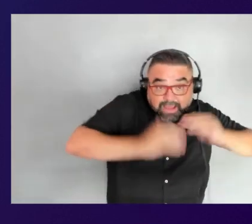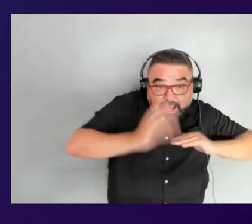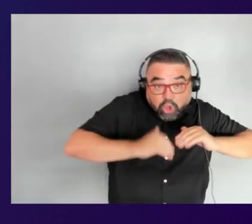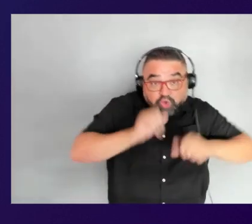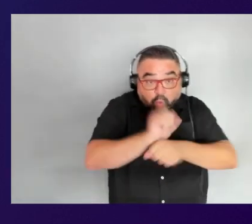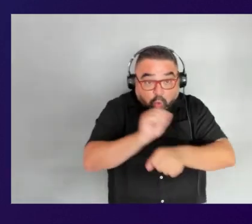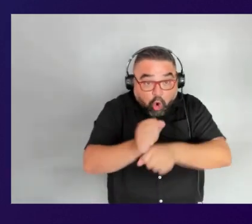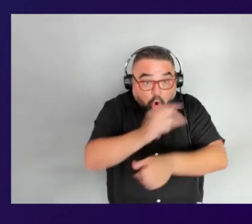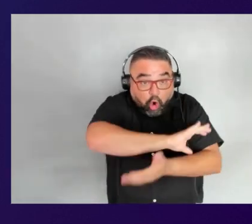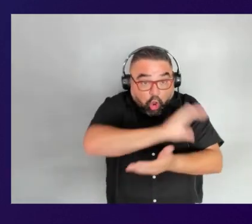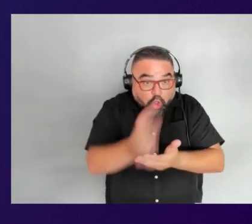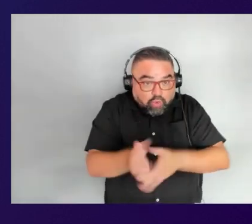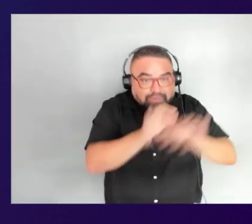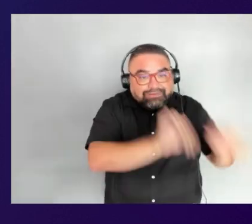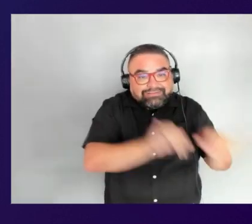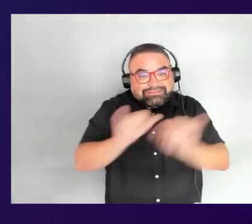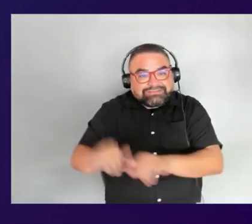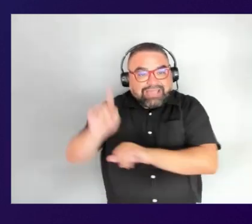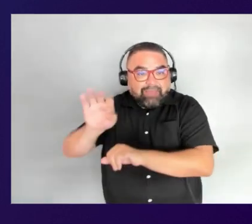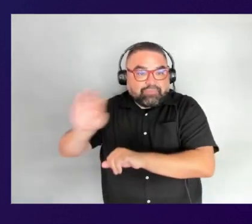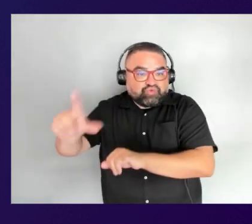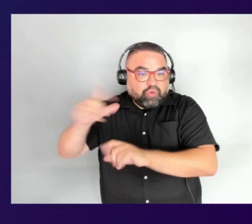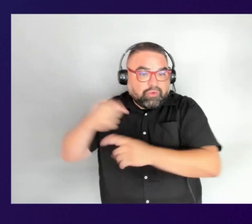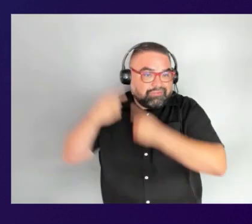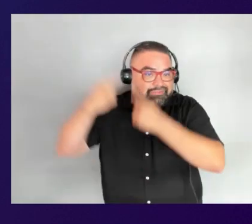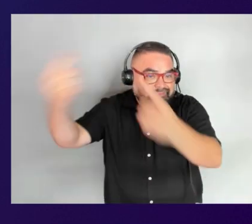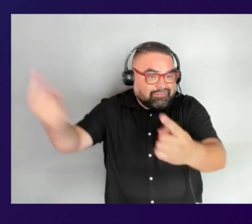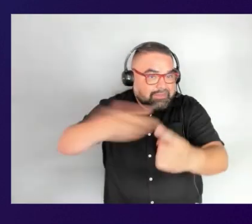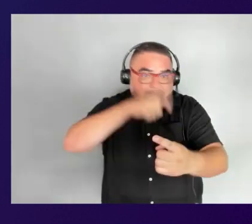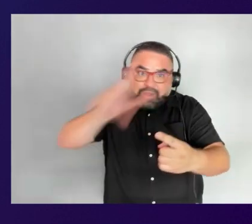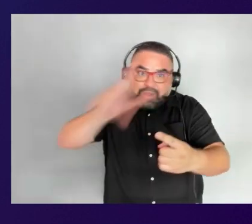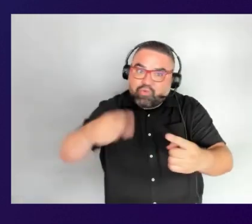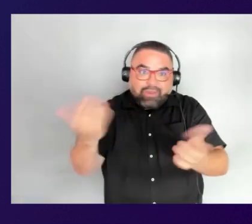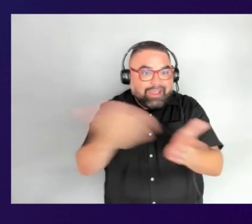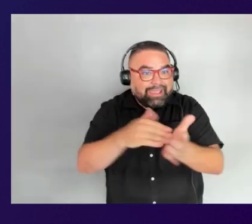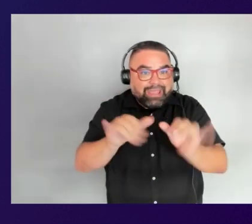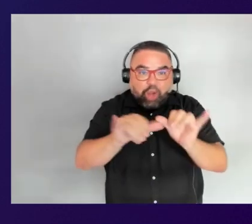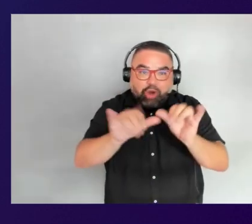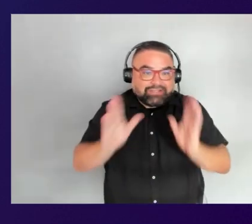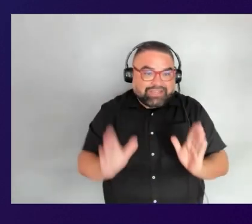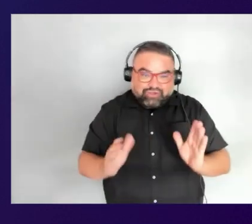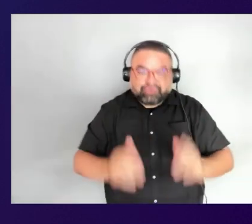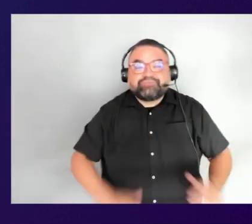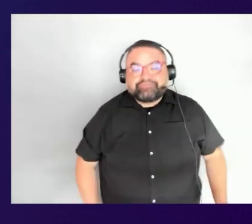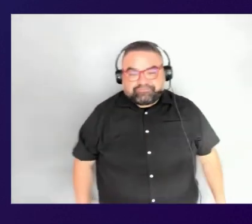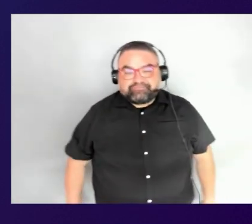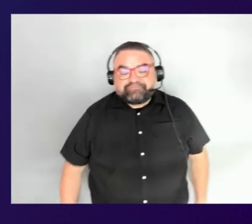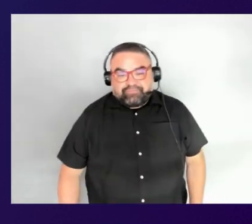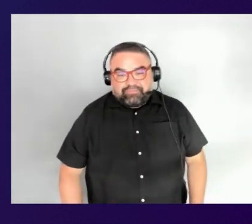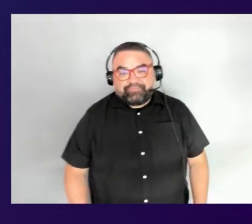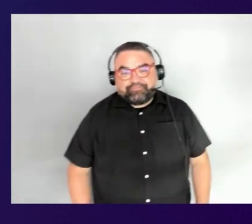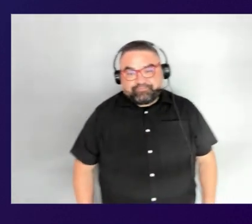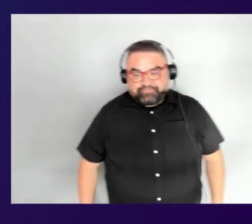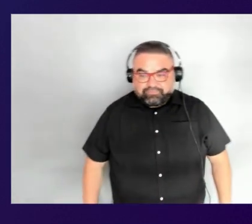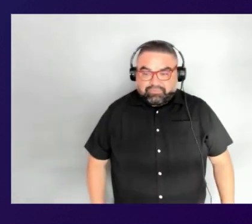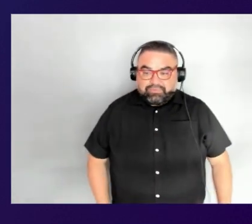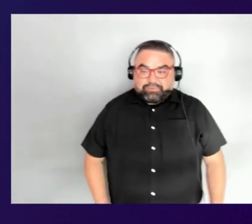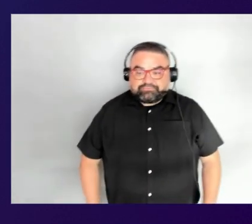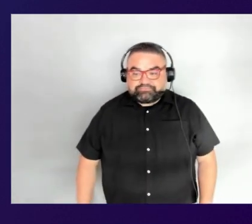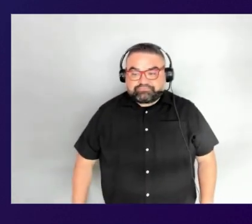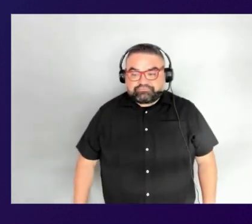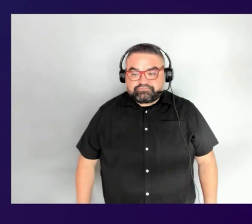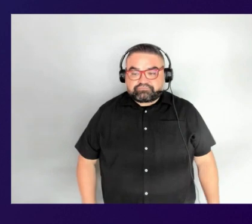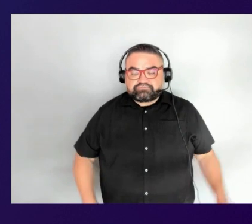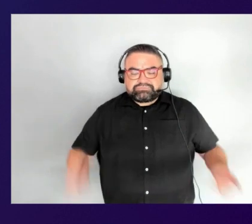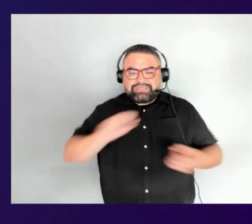capabilities and tool and skill set that you already have without having to do that re-architecture. We talked about a wide range of use cases a